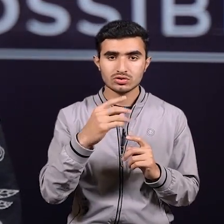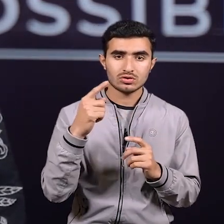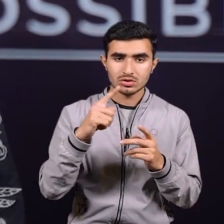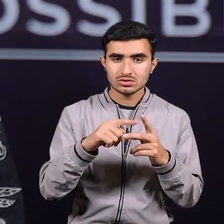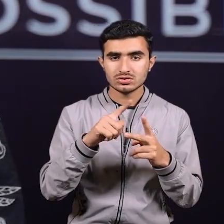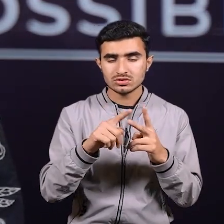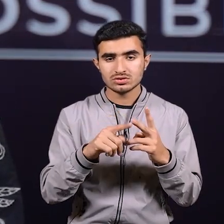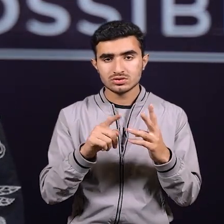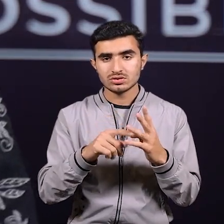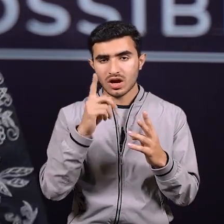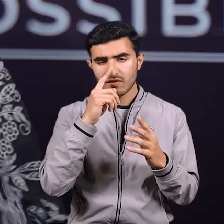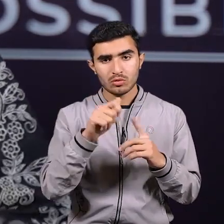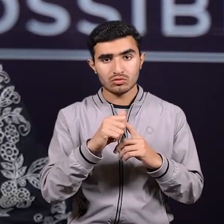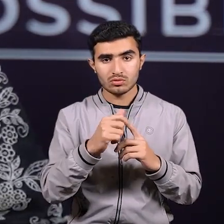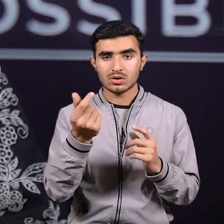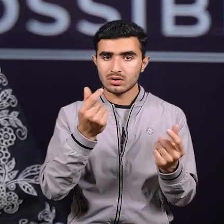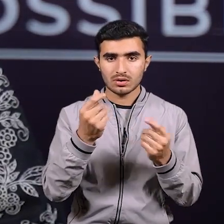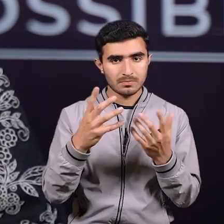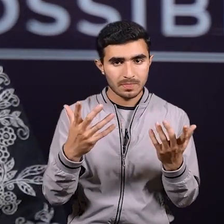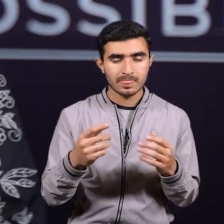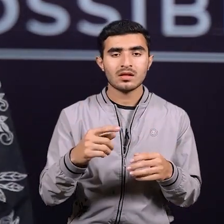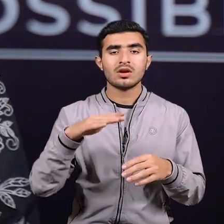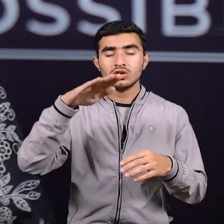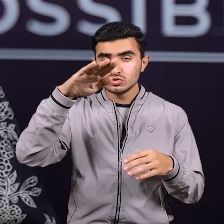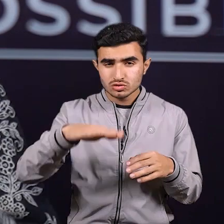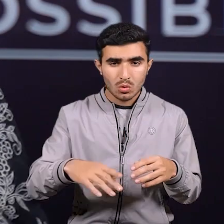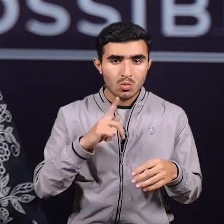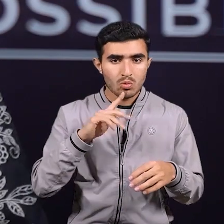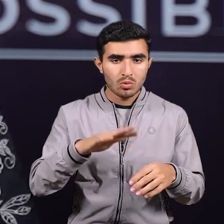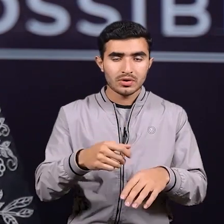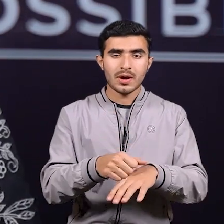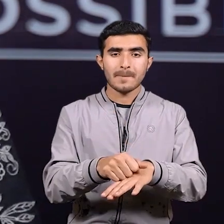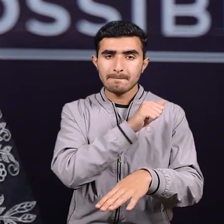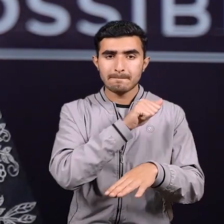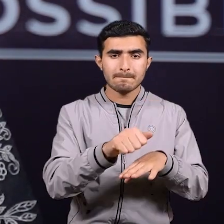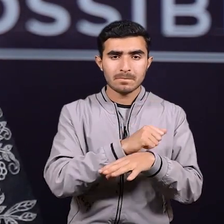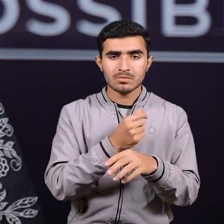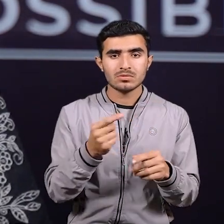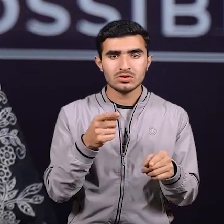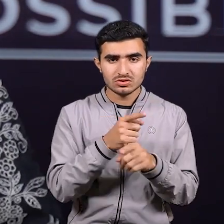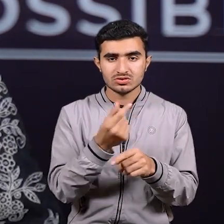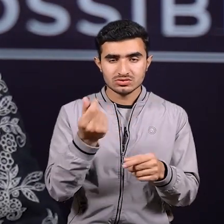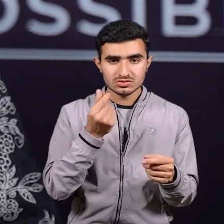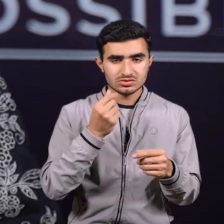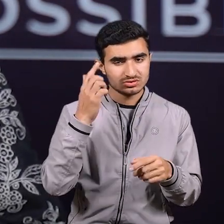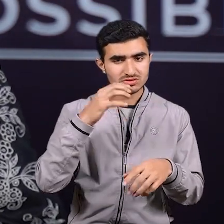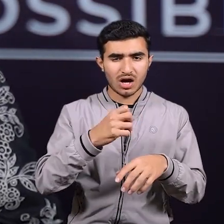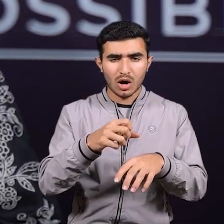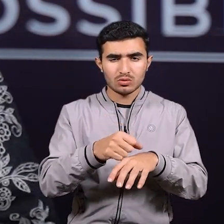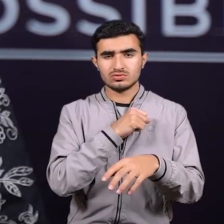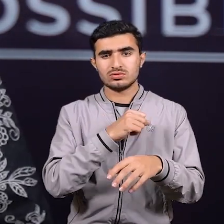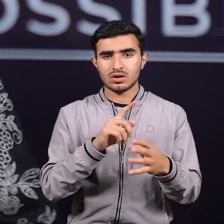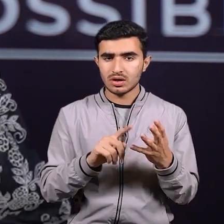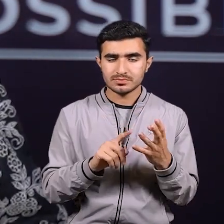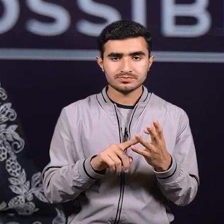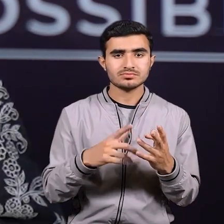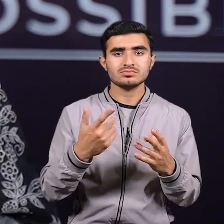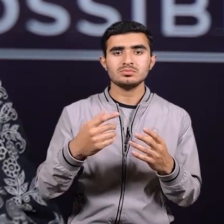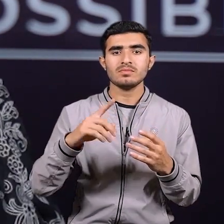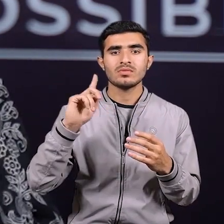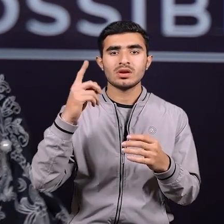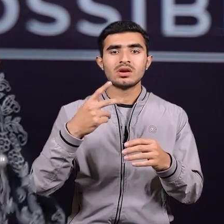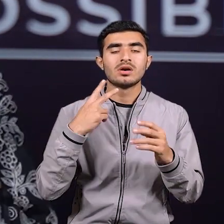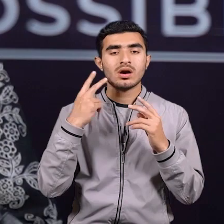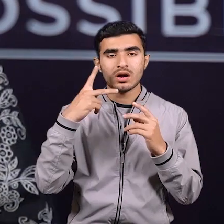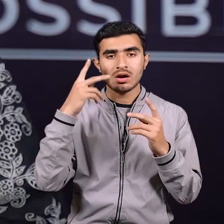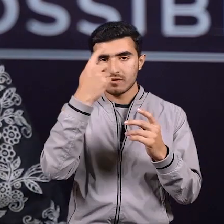waxing at a very early age, ki baal hamare nazar na aaye. We go through fairness treatments, we go through so many different things